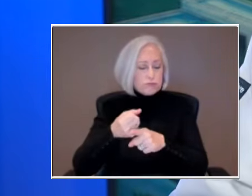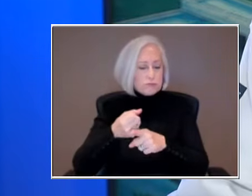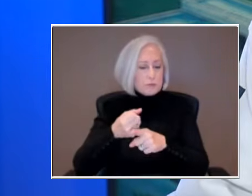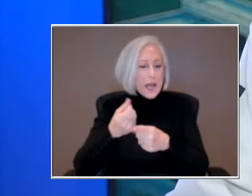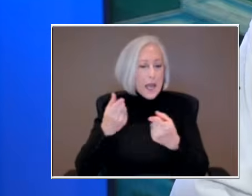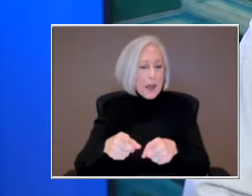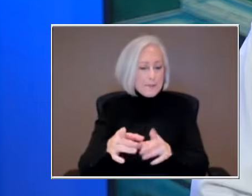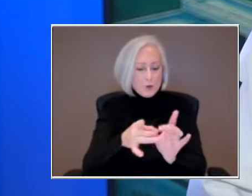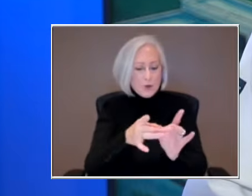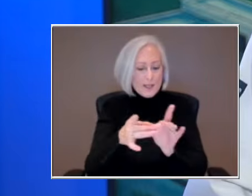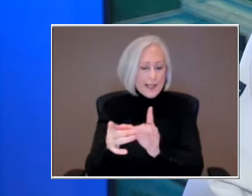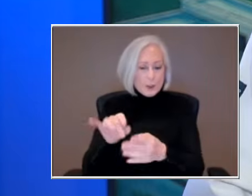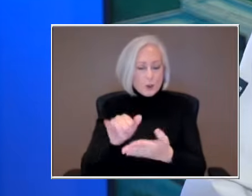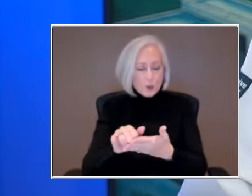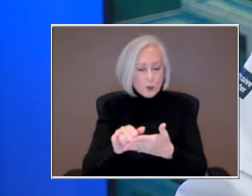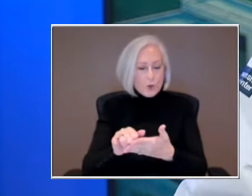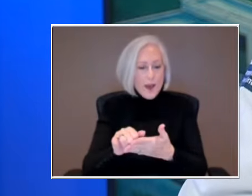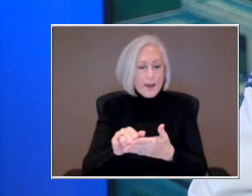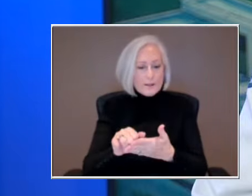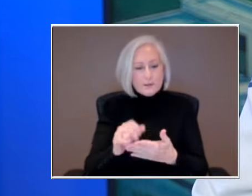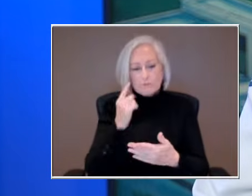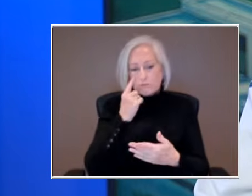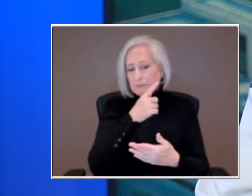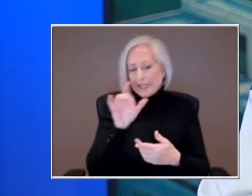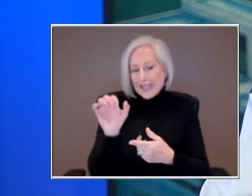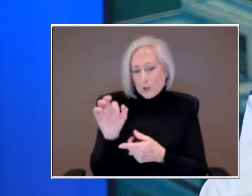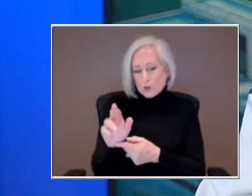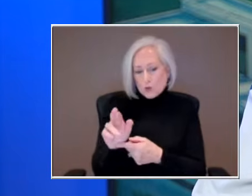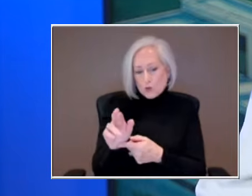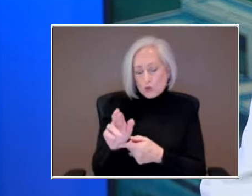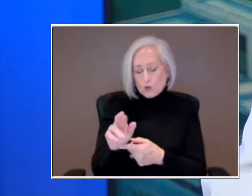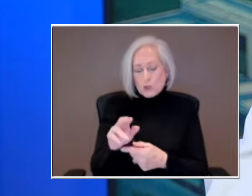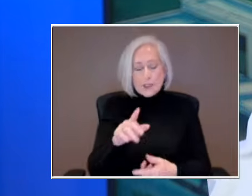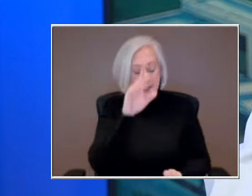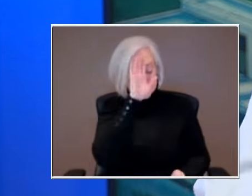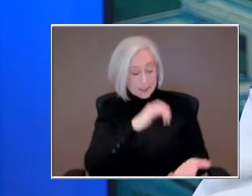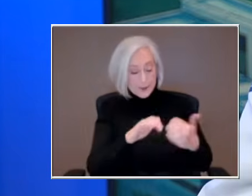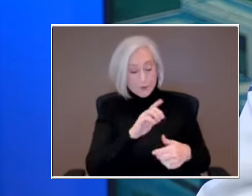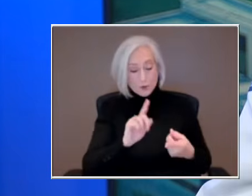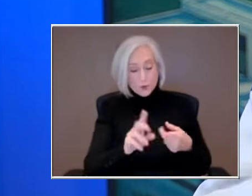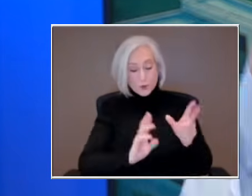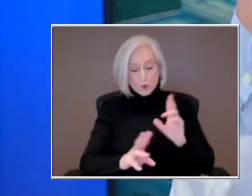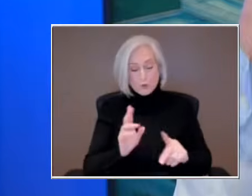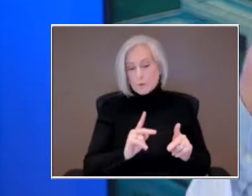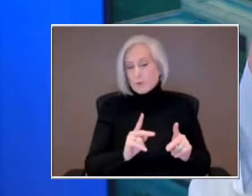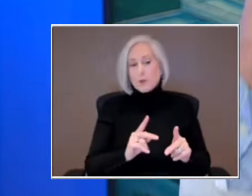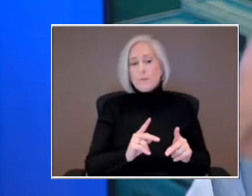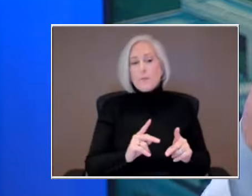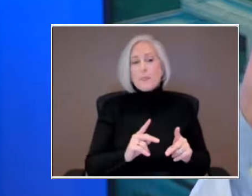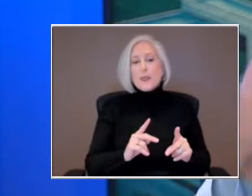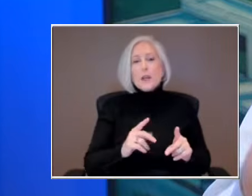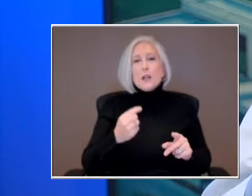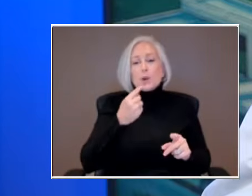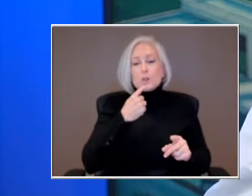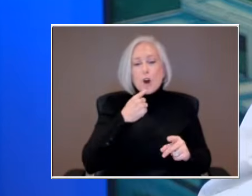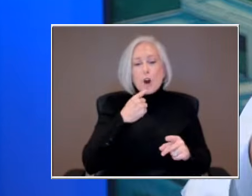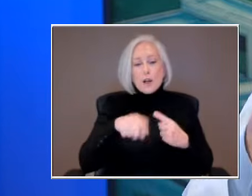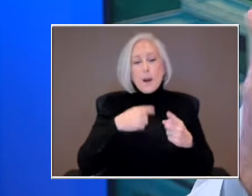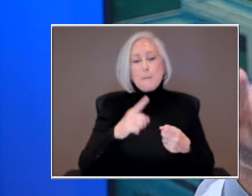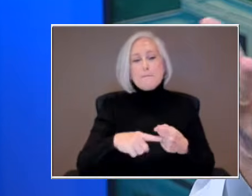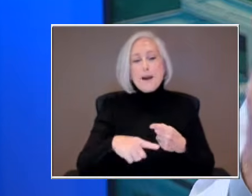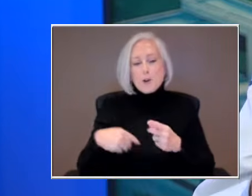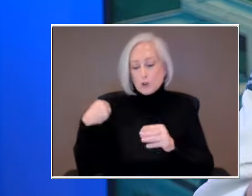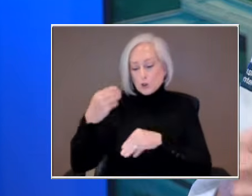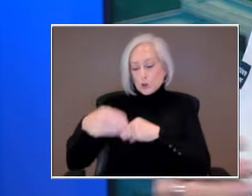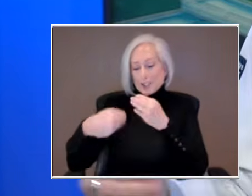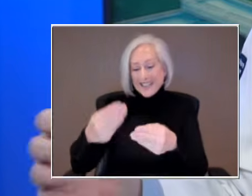It is confusing for a lot of patients. We talk about genes that you inherit from your parents, and everyone thinks of that as genetic, right?